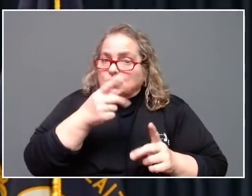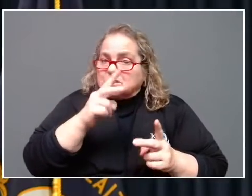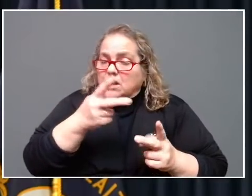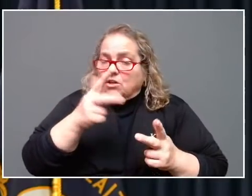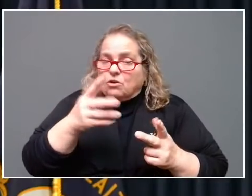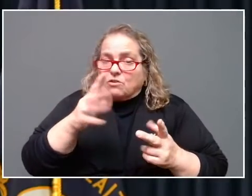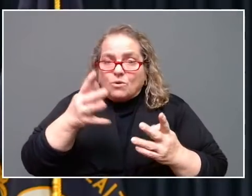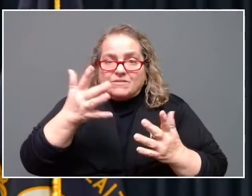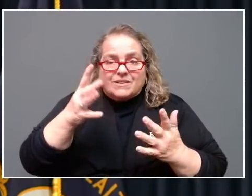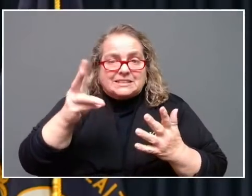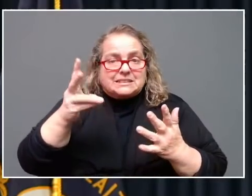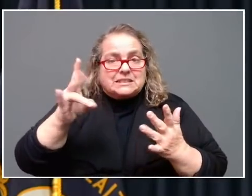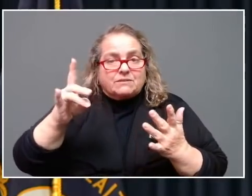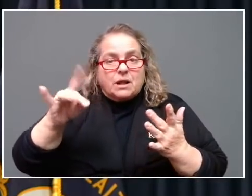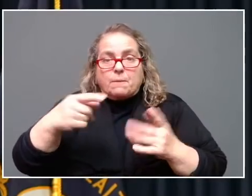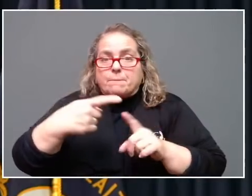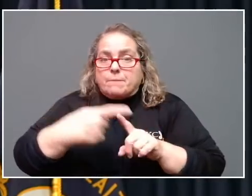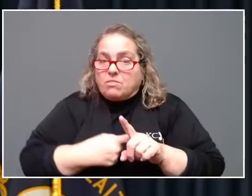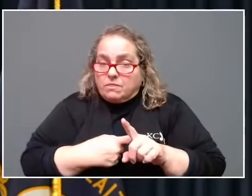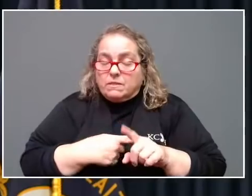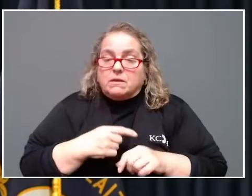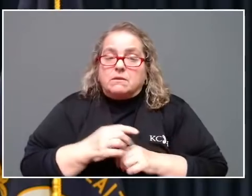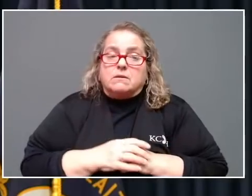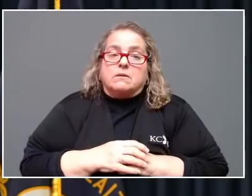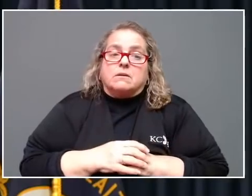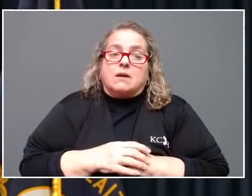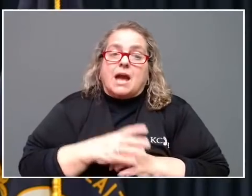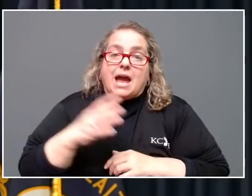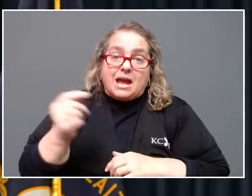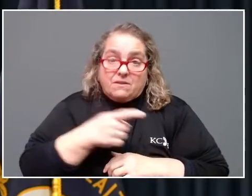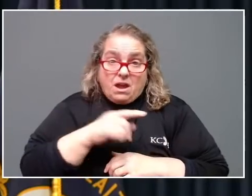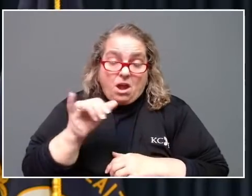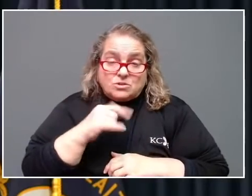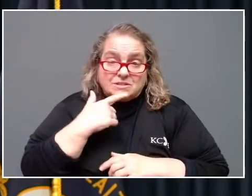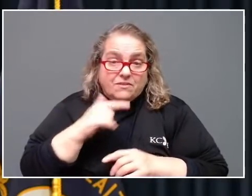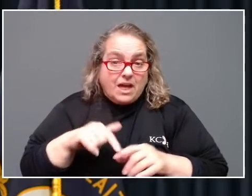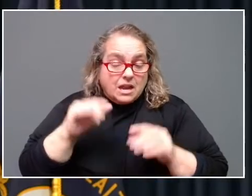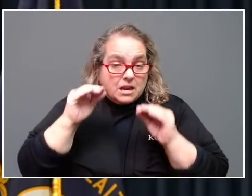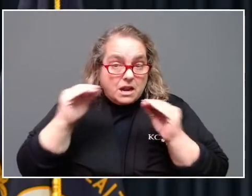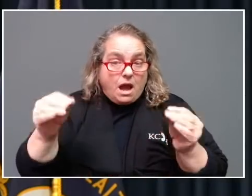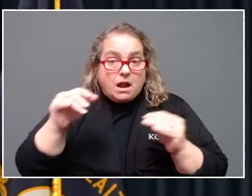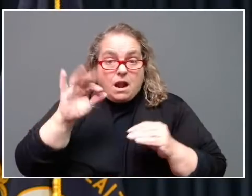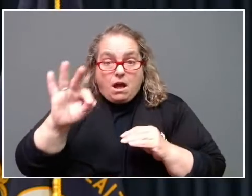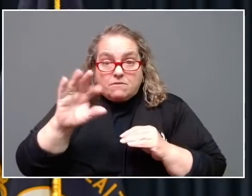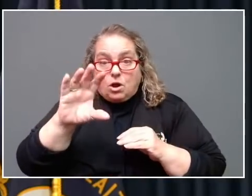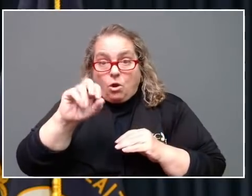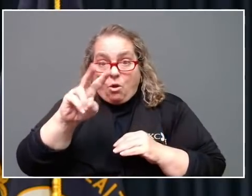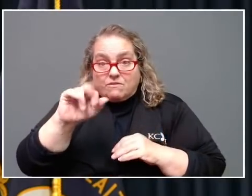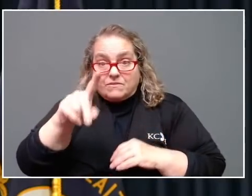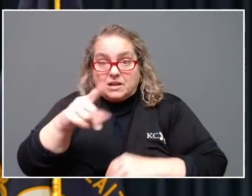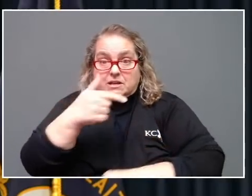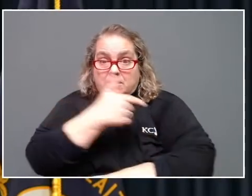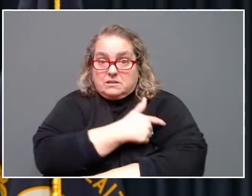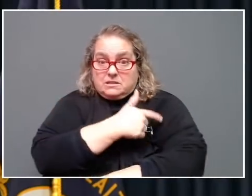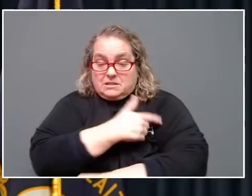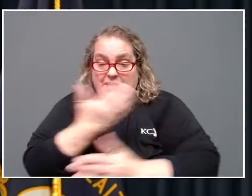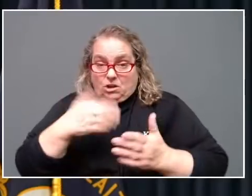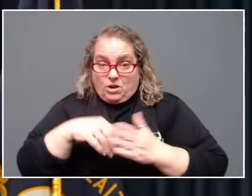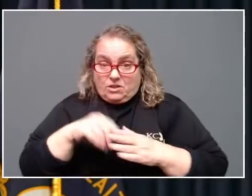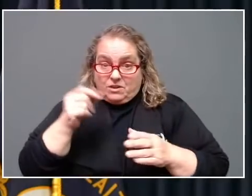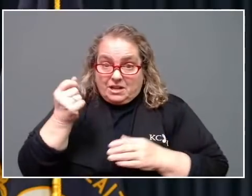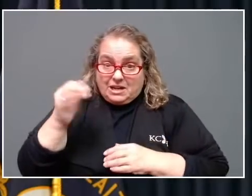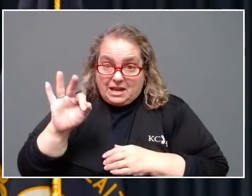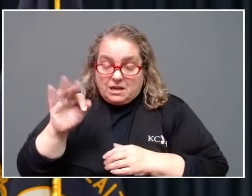preferred. They also note that none of the COVID-19 vaccines available in the United States